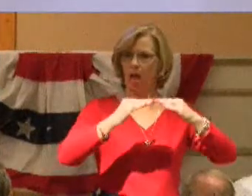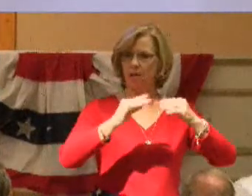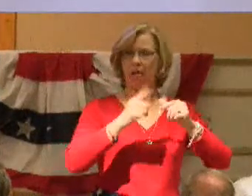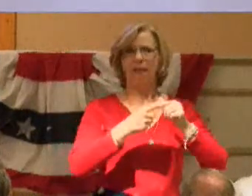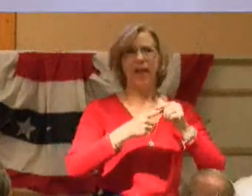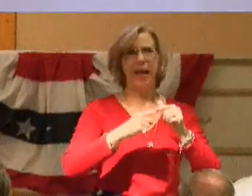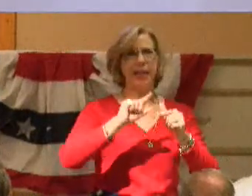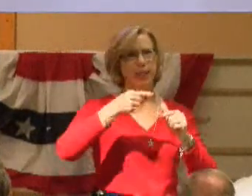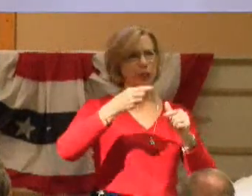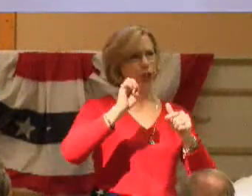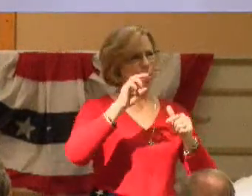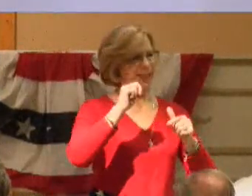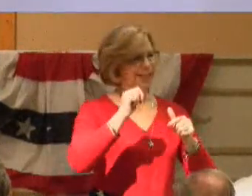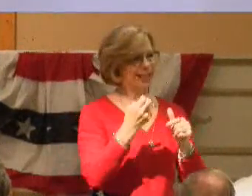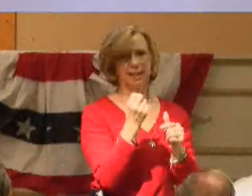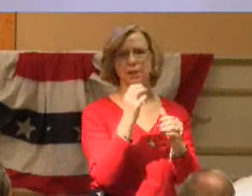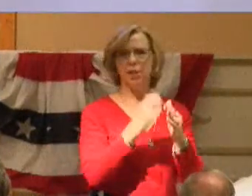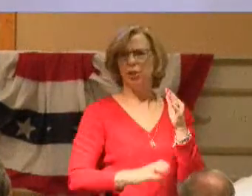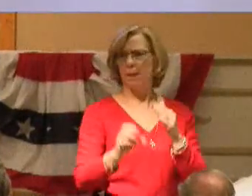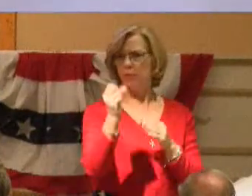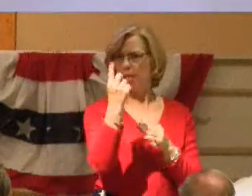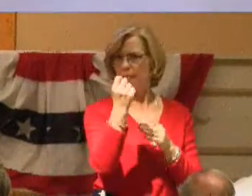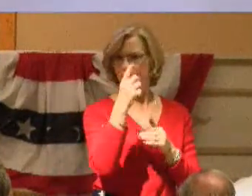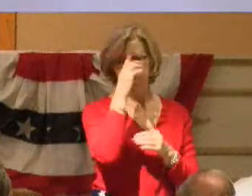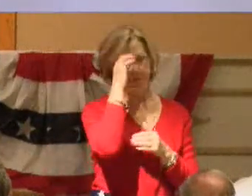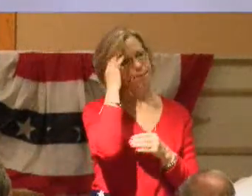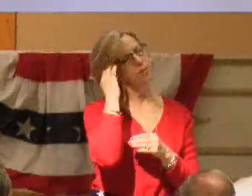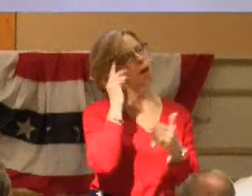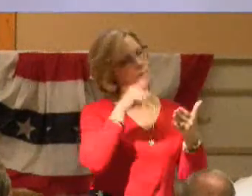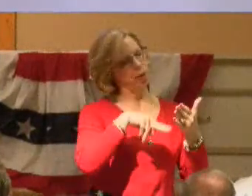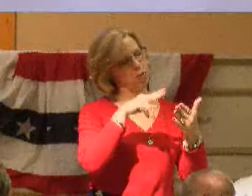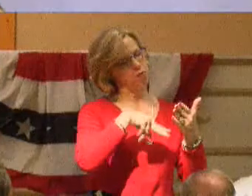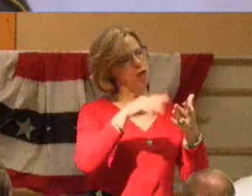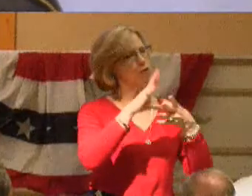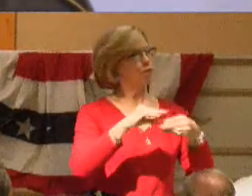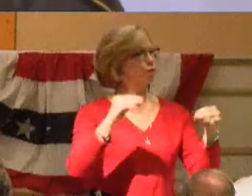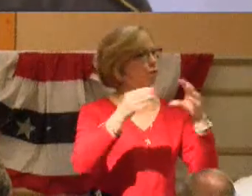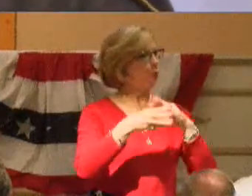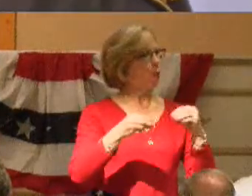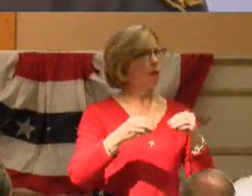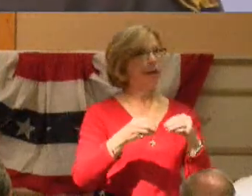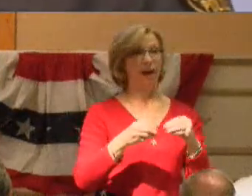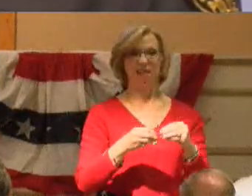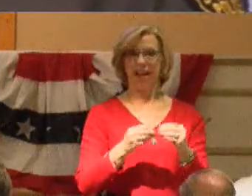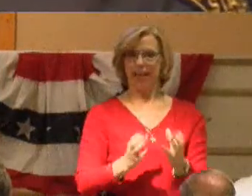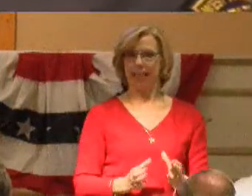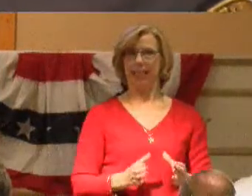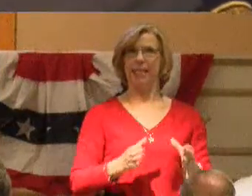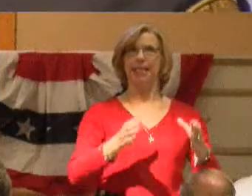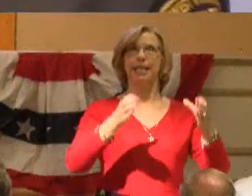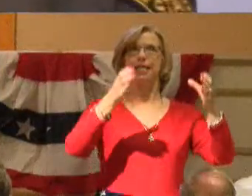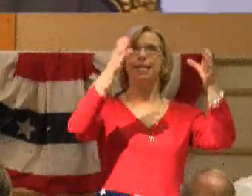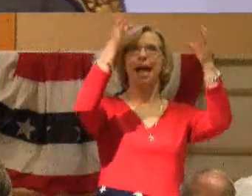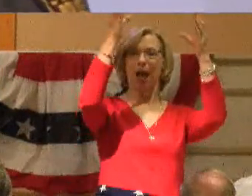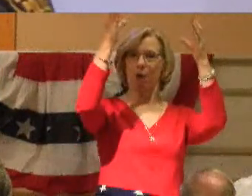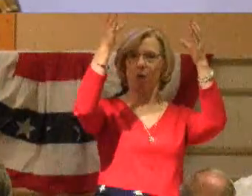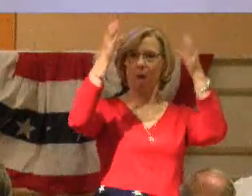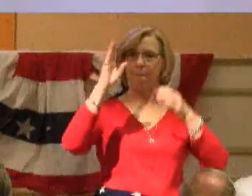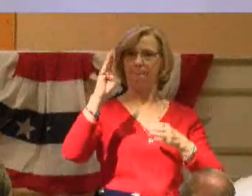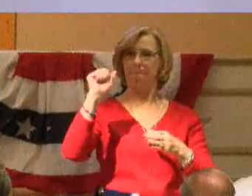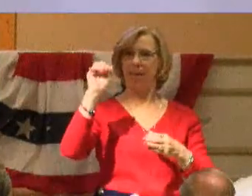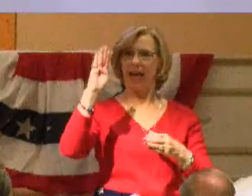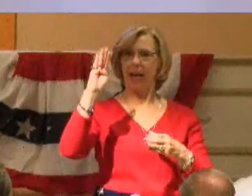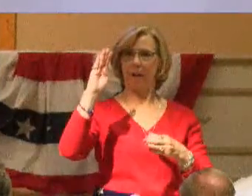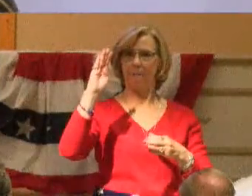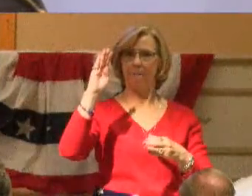11. There we read the all-familiar story of the Tower of Babel. And there was a generation